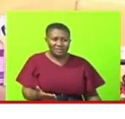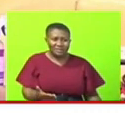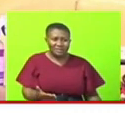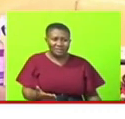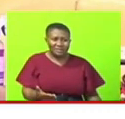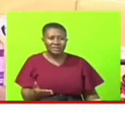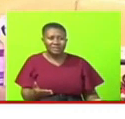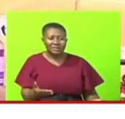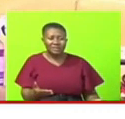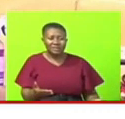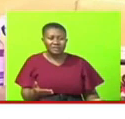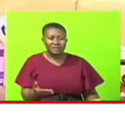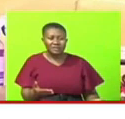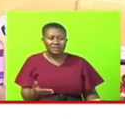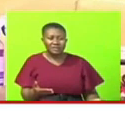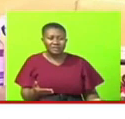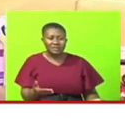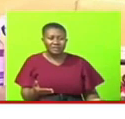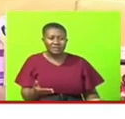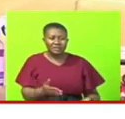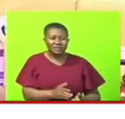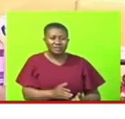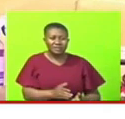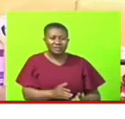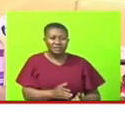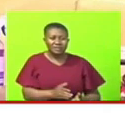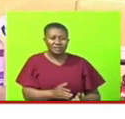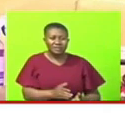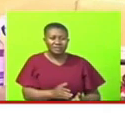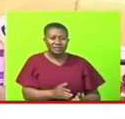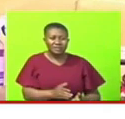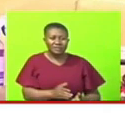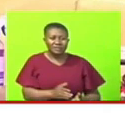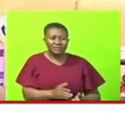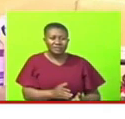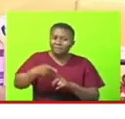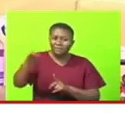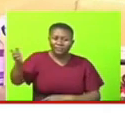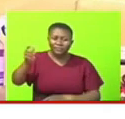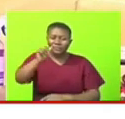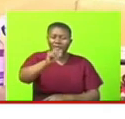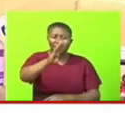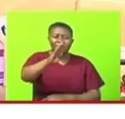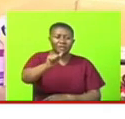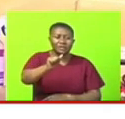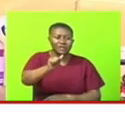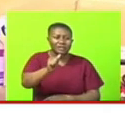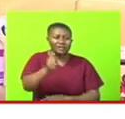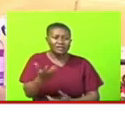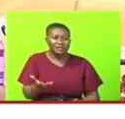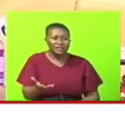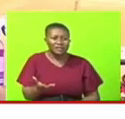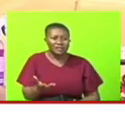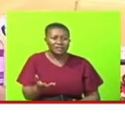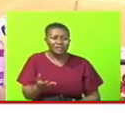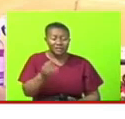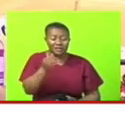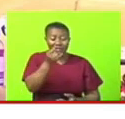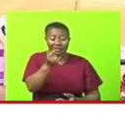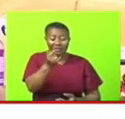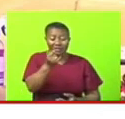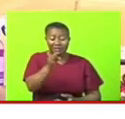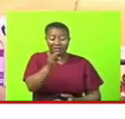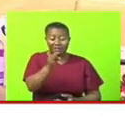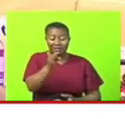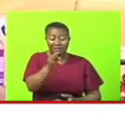it's possible that if we go to the Supreme Court to ask the Supreme Court to interpret that particular article, they may form